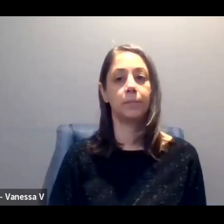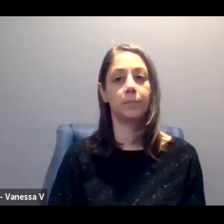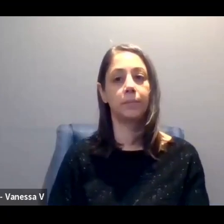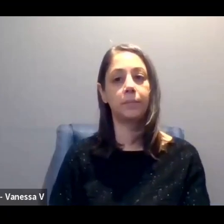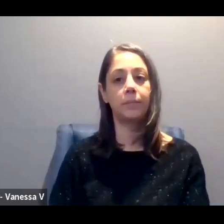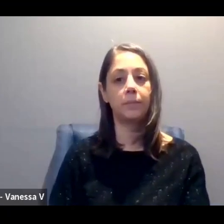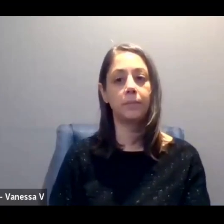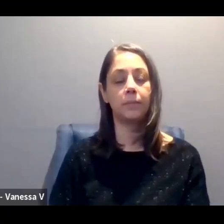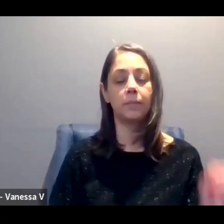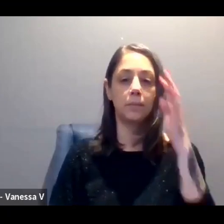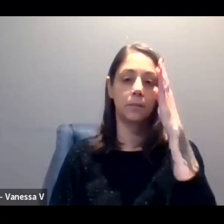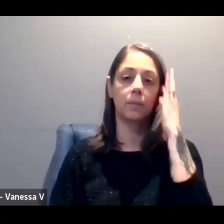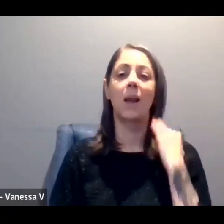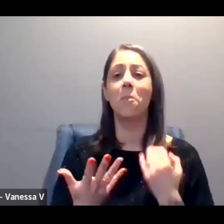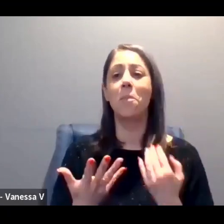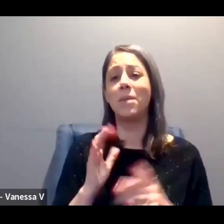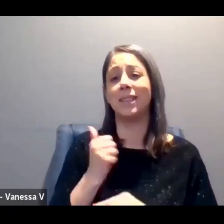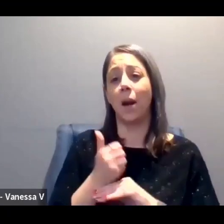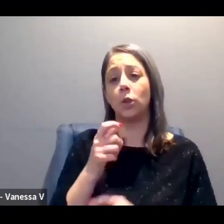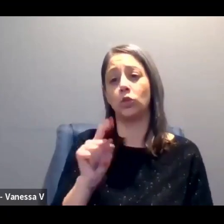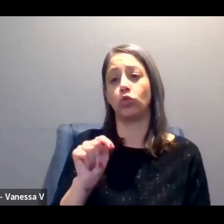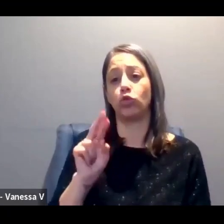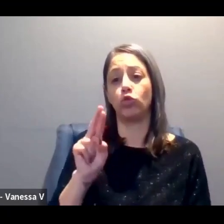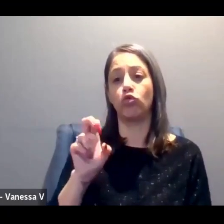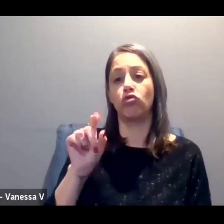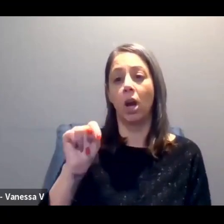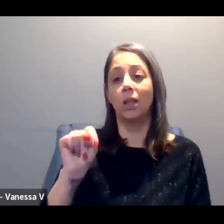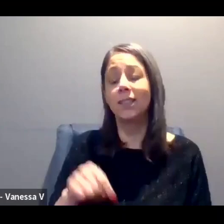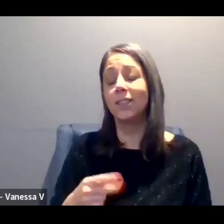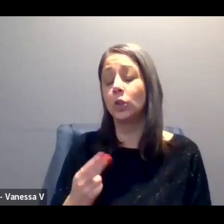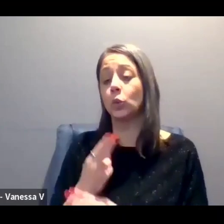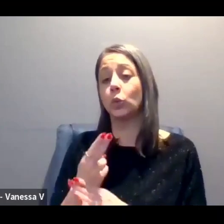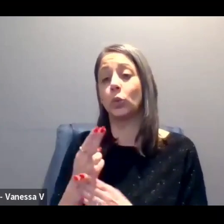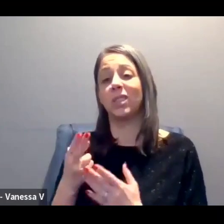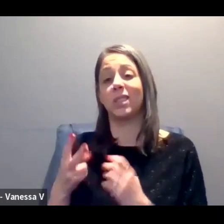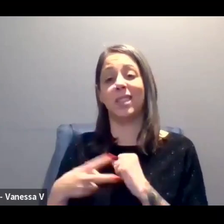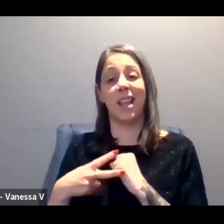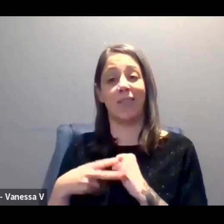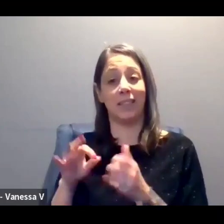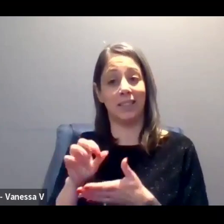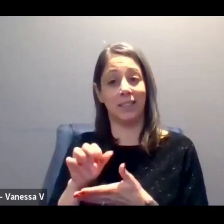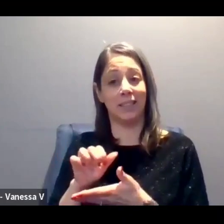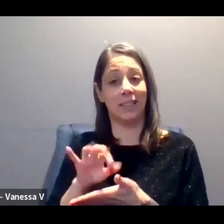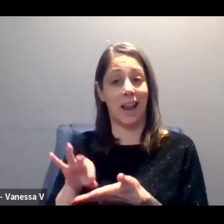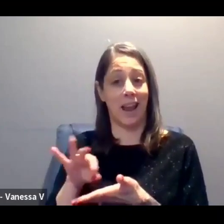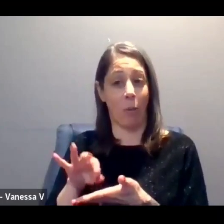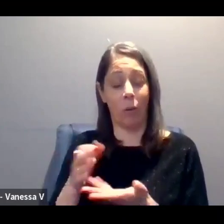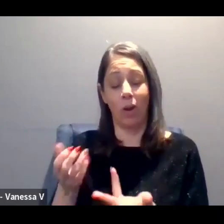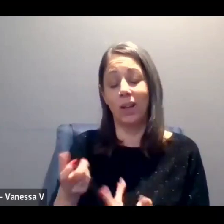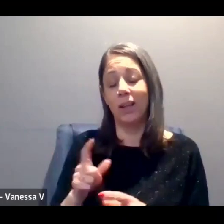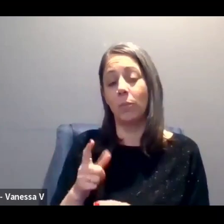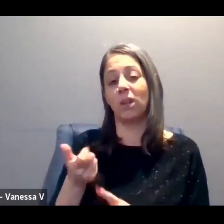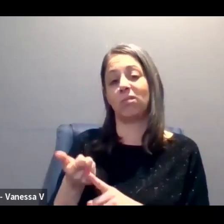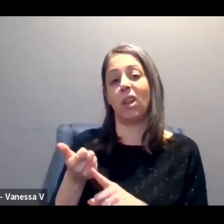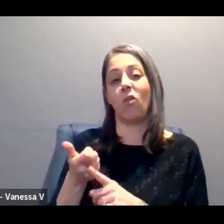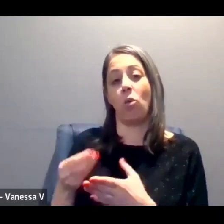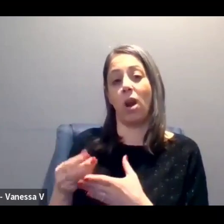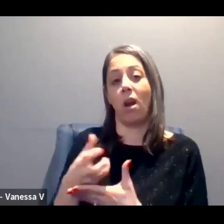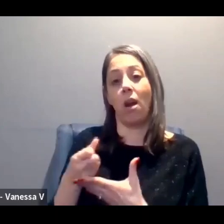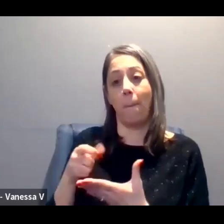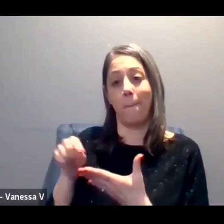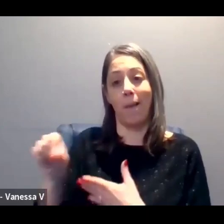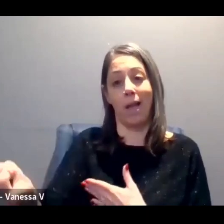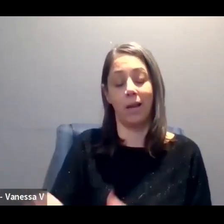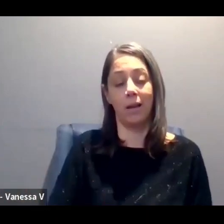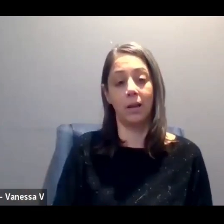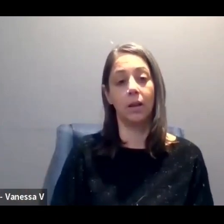They could maybe set up a trust, something like that, use savings. But it's, yeah, their own income basically. So the